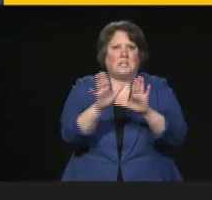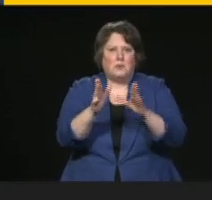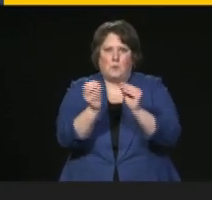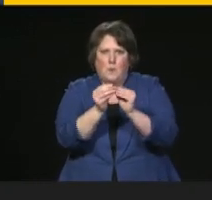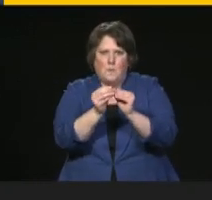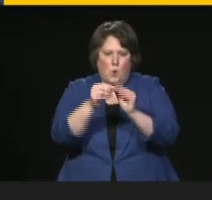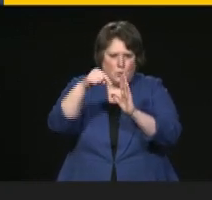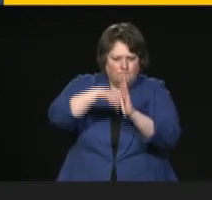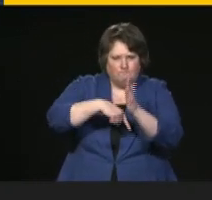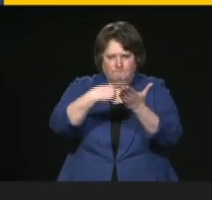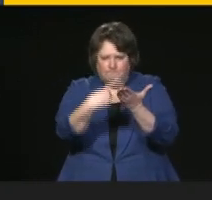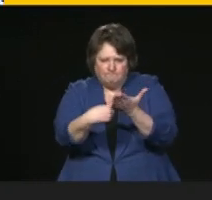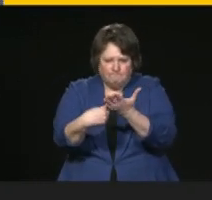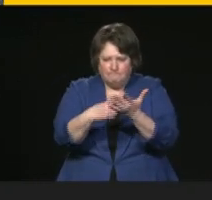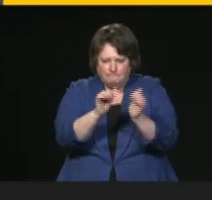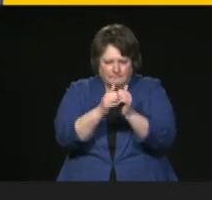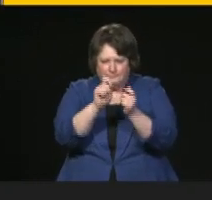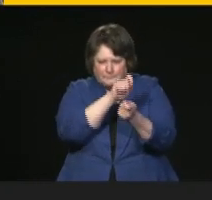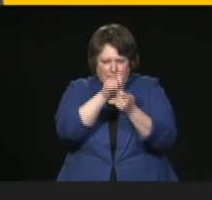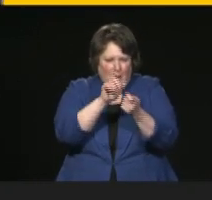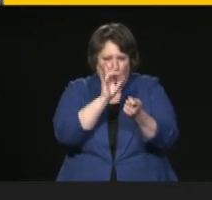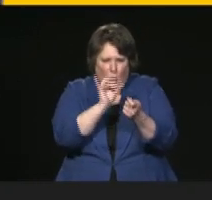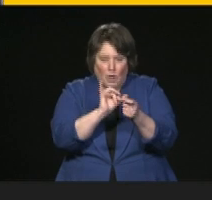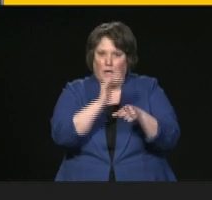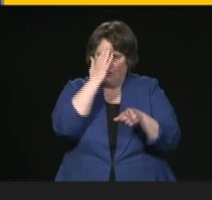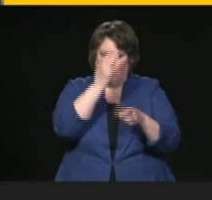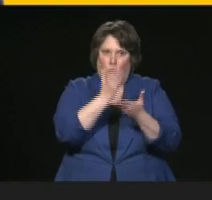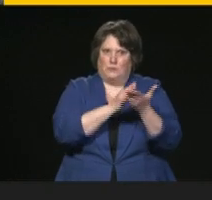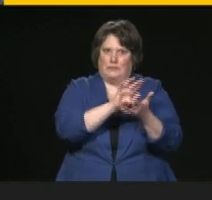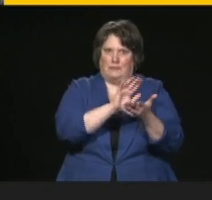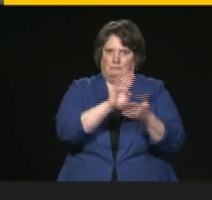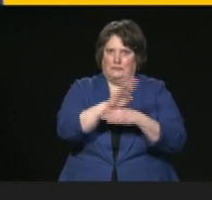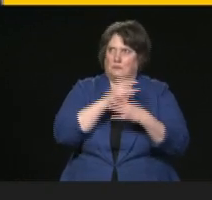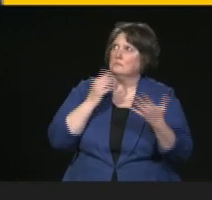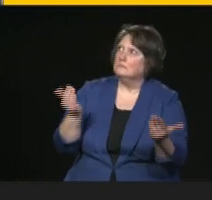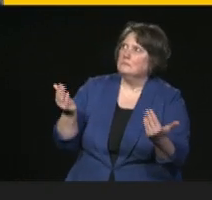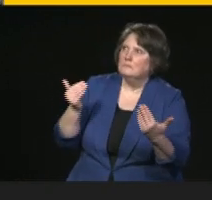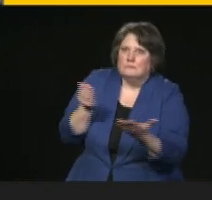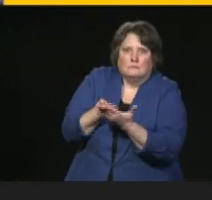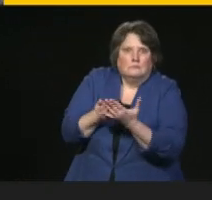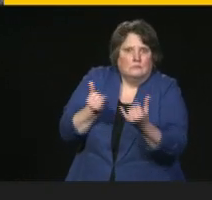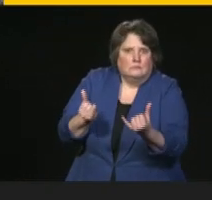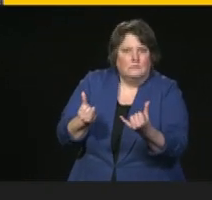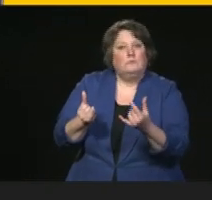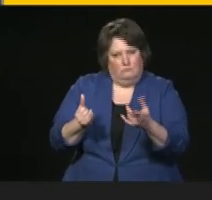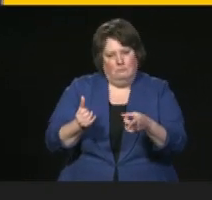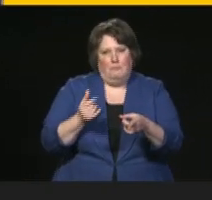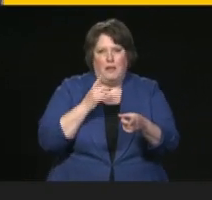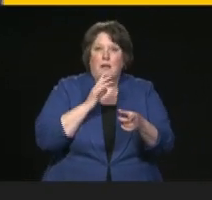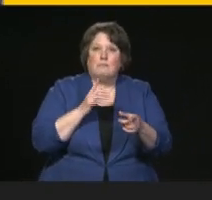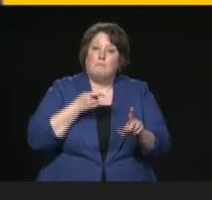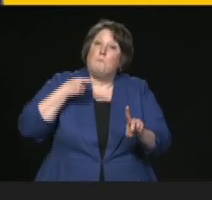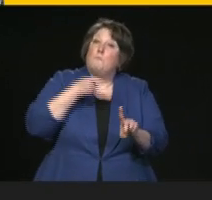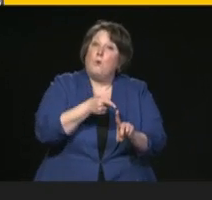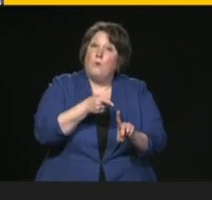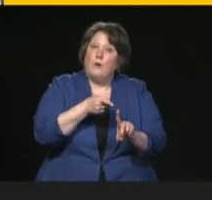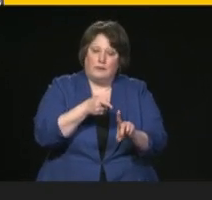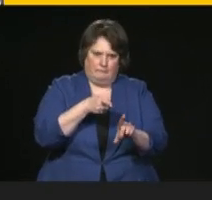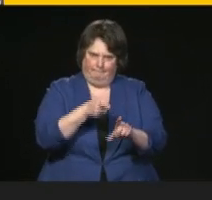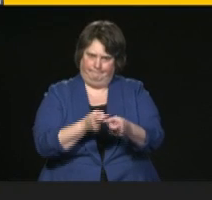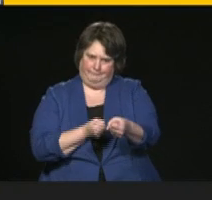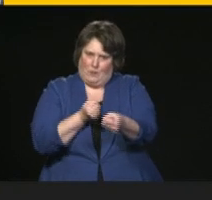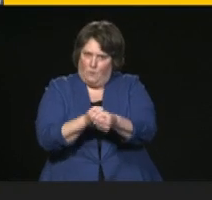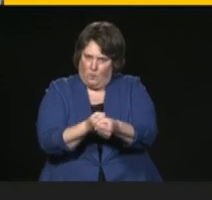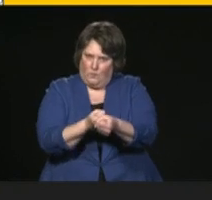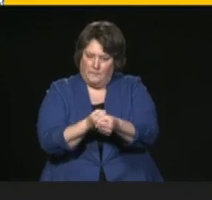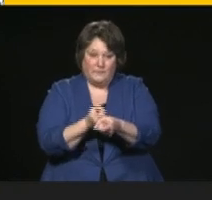businesses. The idea is that this is supporting businesses who really, they have been impacted by the